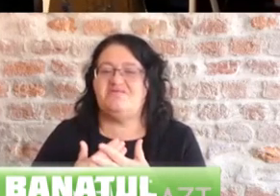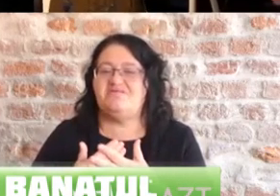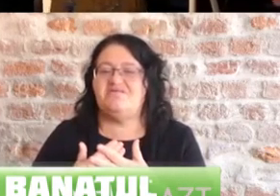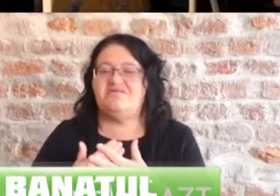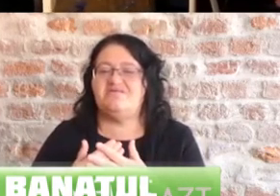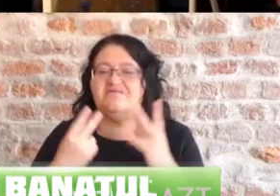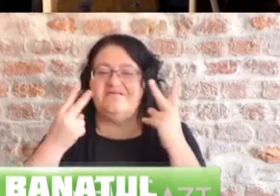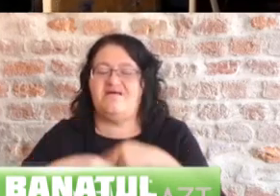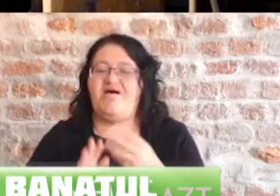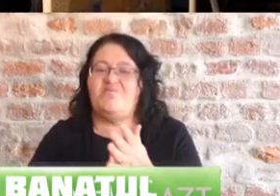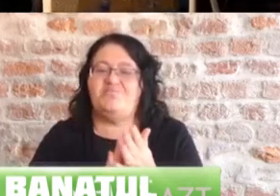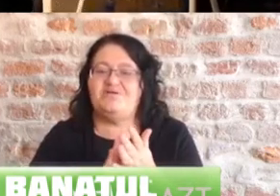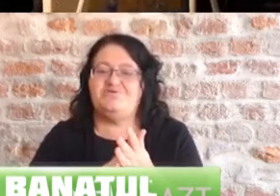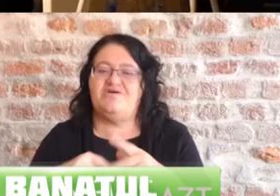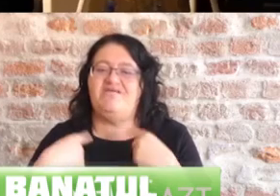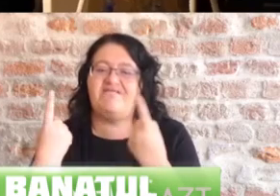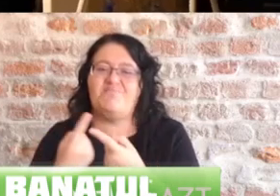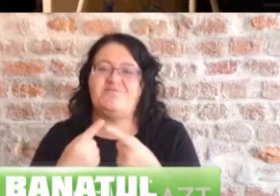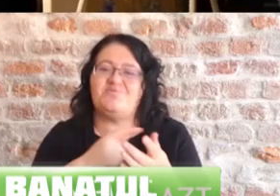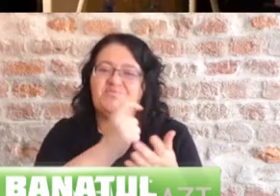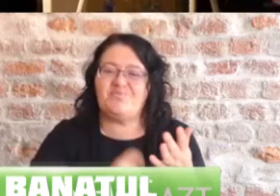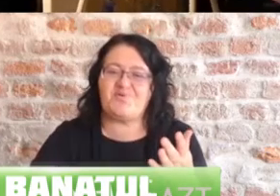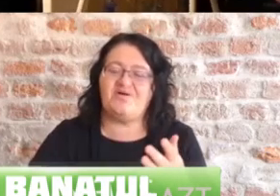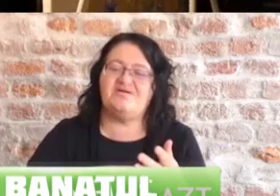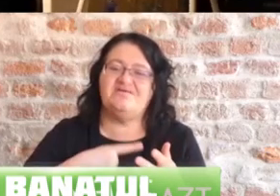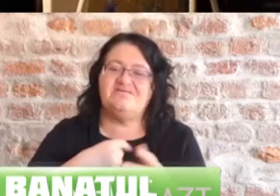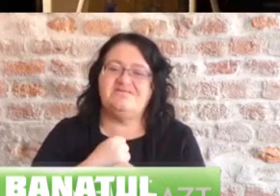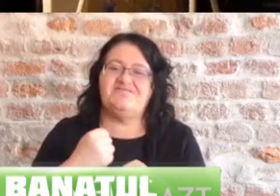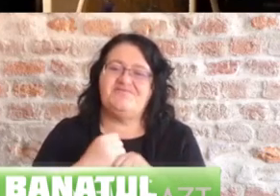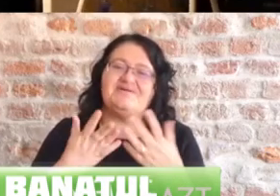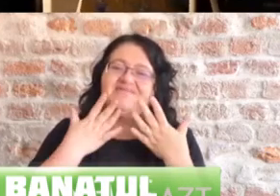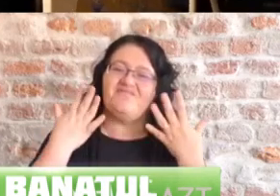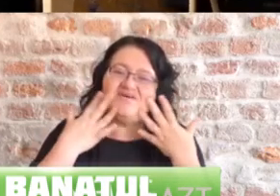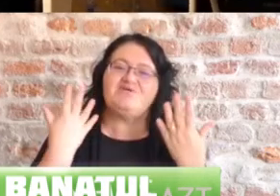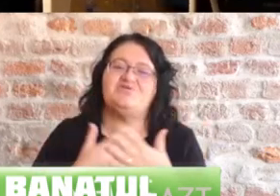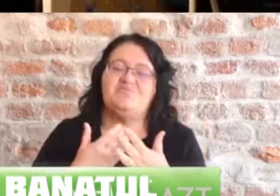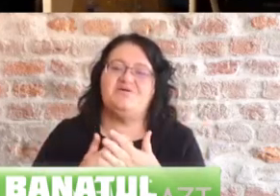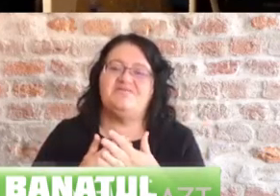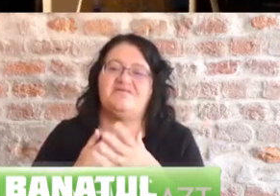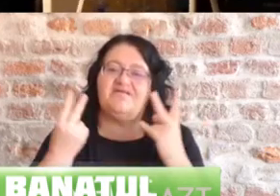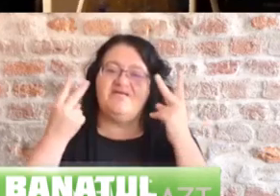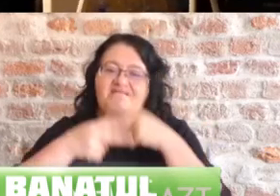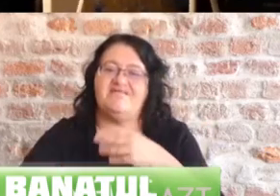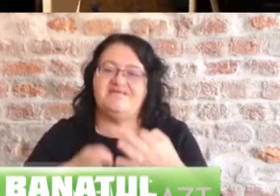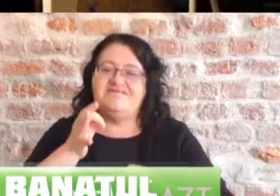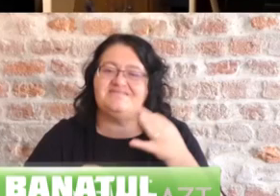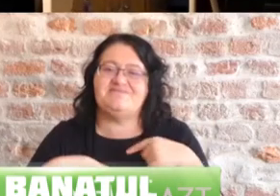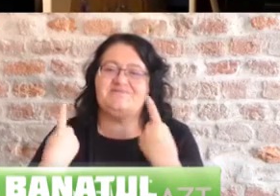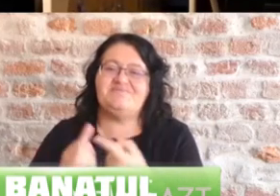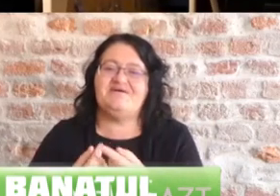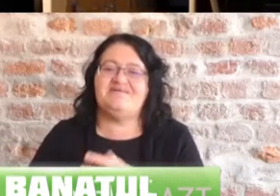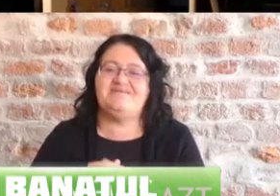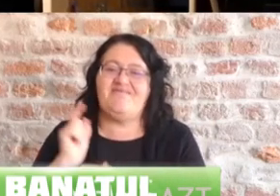listening to your appreciation of our project, I was really happy because you really understood us,